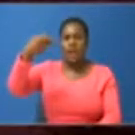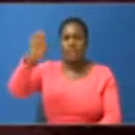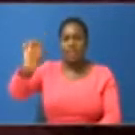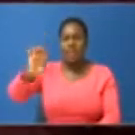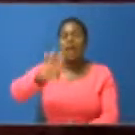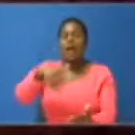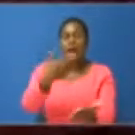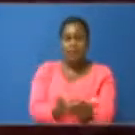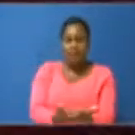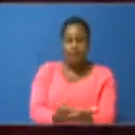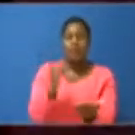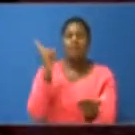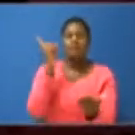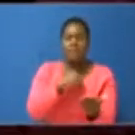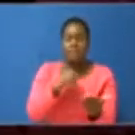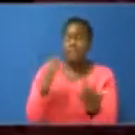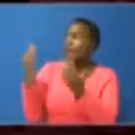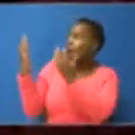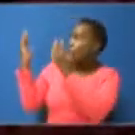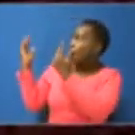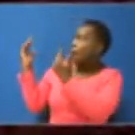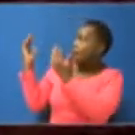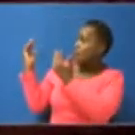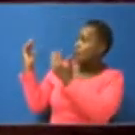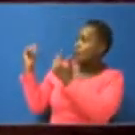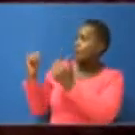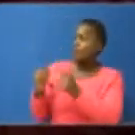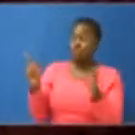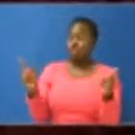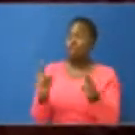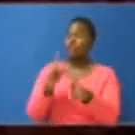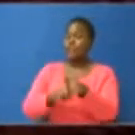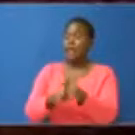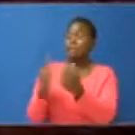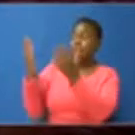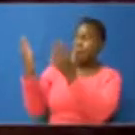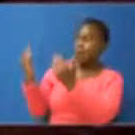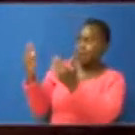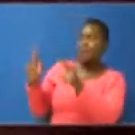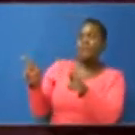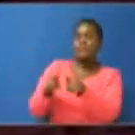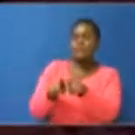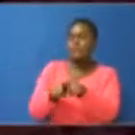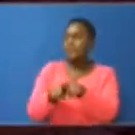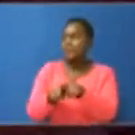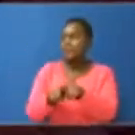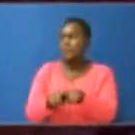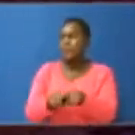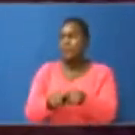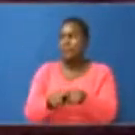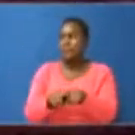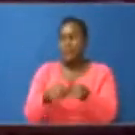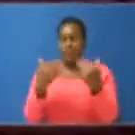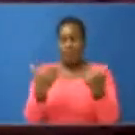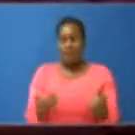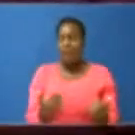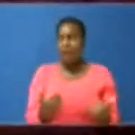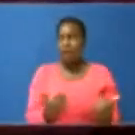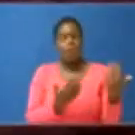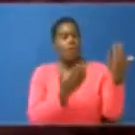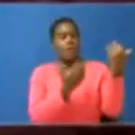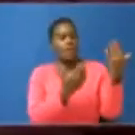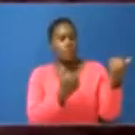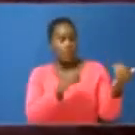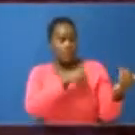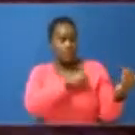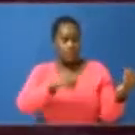ago he should be walking down this route shortly so that we can also get an opportunity we are expecting